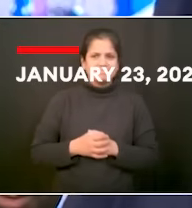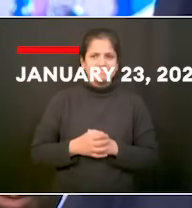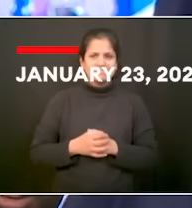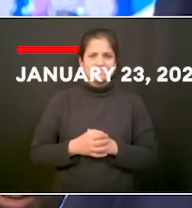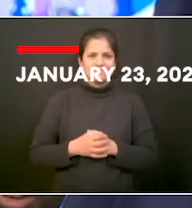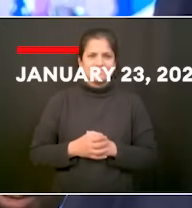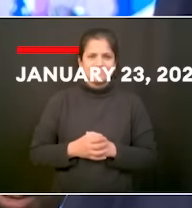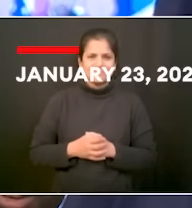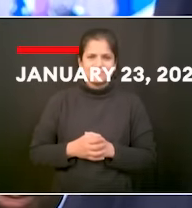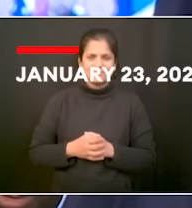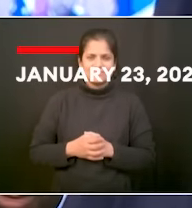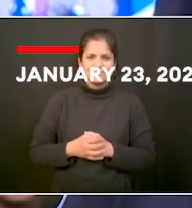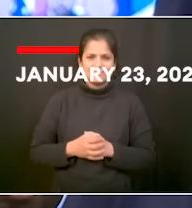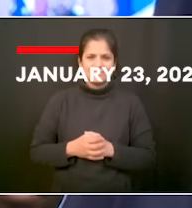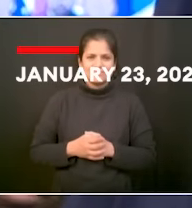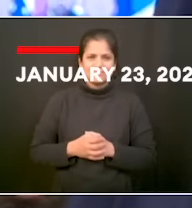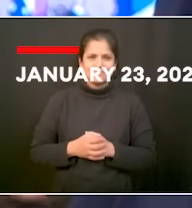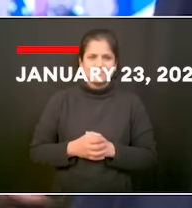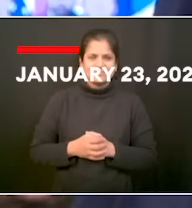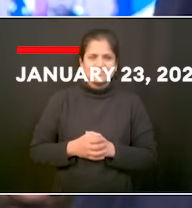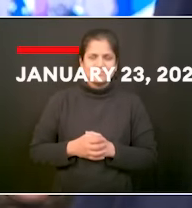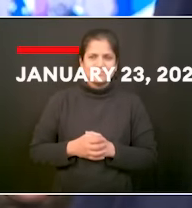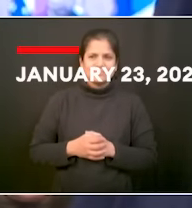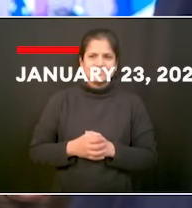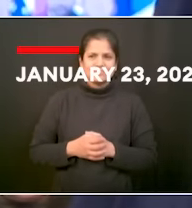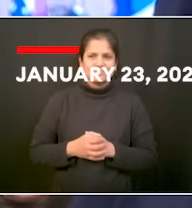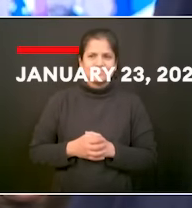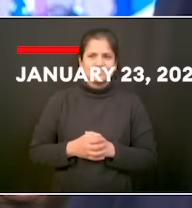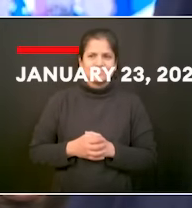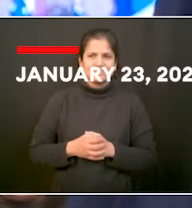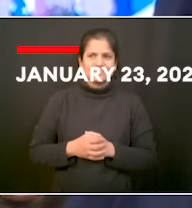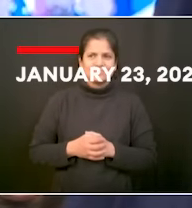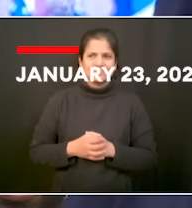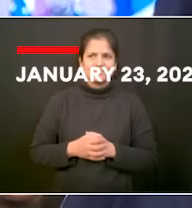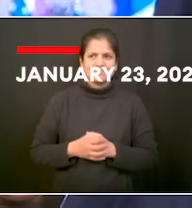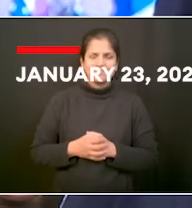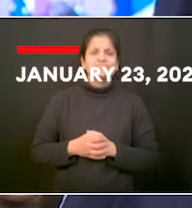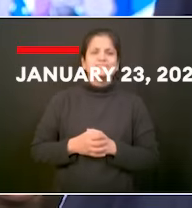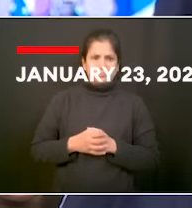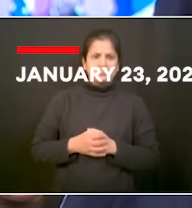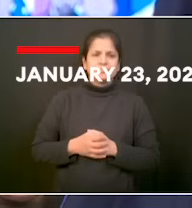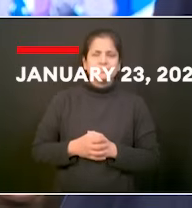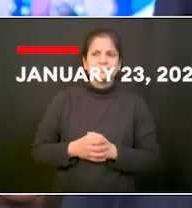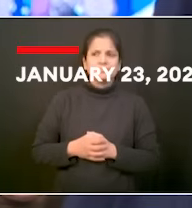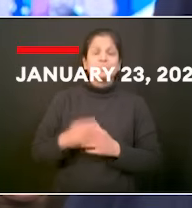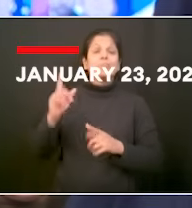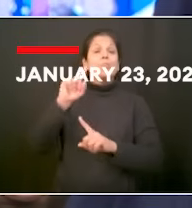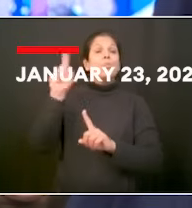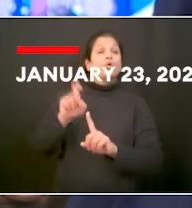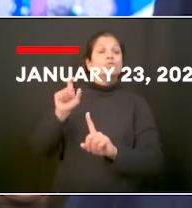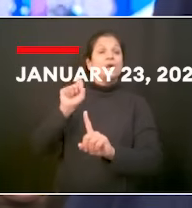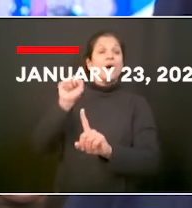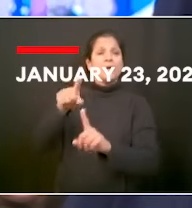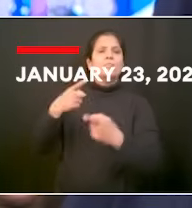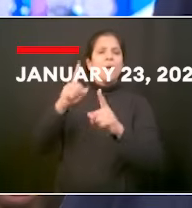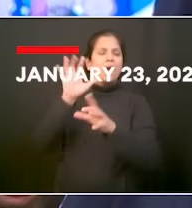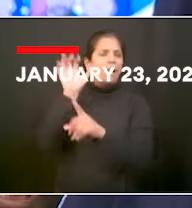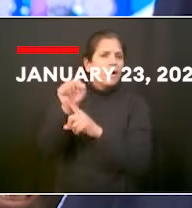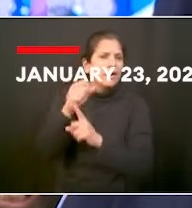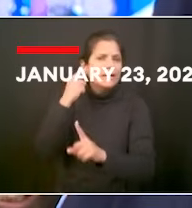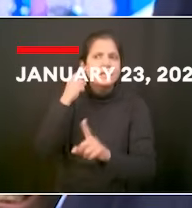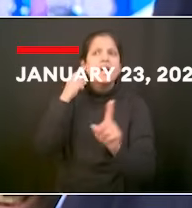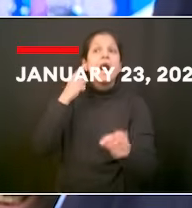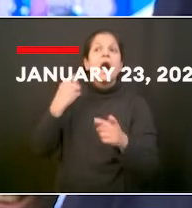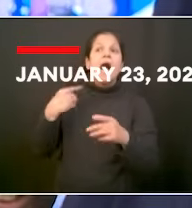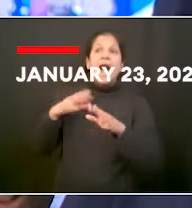it really the end of traditional snow days in New York, or can you see another time where, barring the calendar,